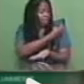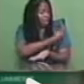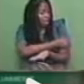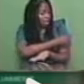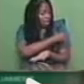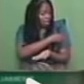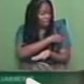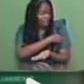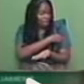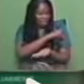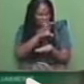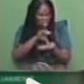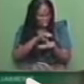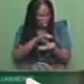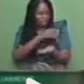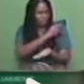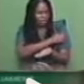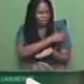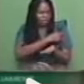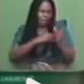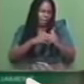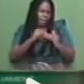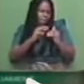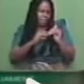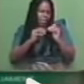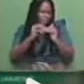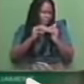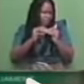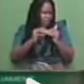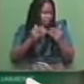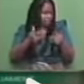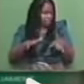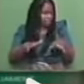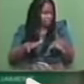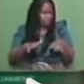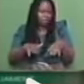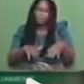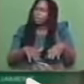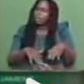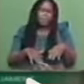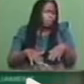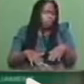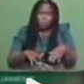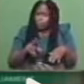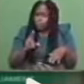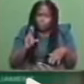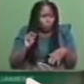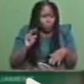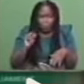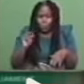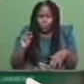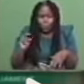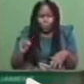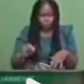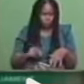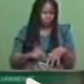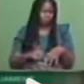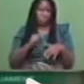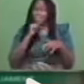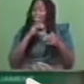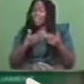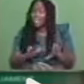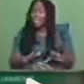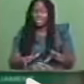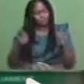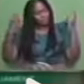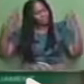The Valencia-Toco Highway is still in the planning and design phase. Yet you put that as an achievement.